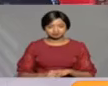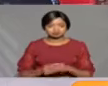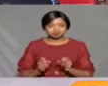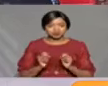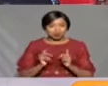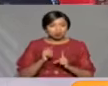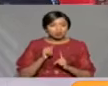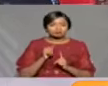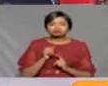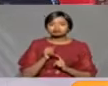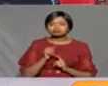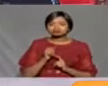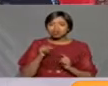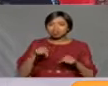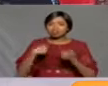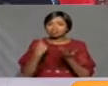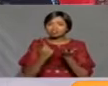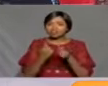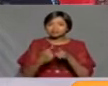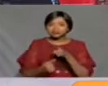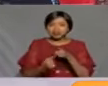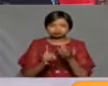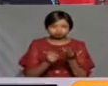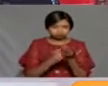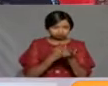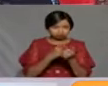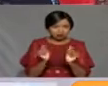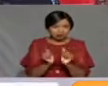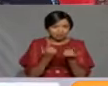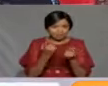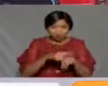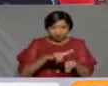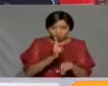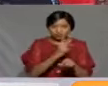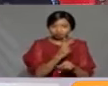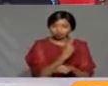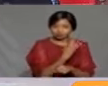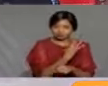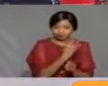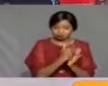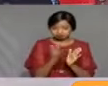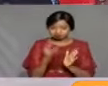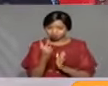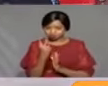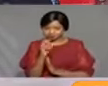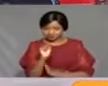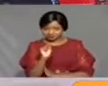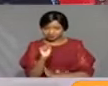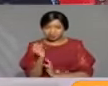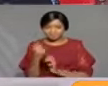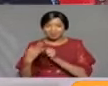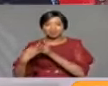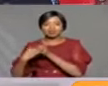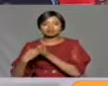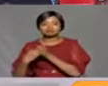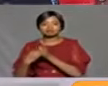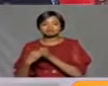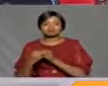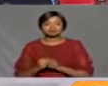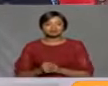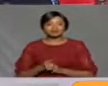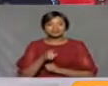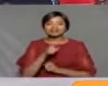Well, let's stay with that story now. This year's census will take place on the night of the 24th and 25th of August. It's the sixth after independence and eighth in